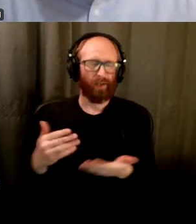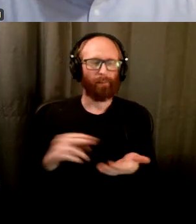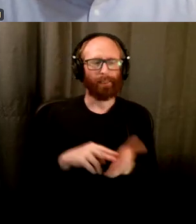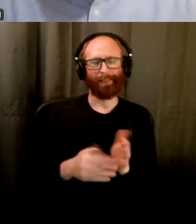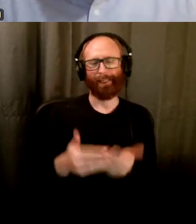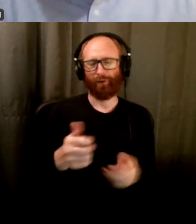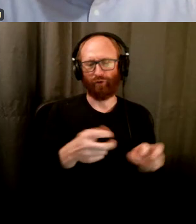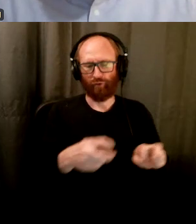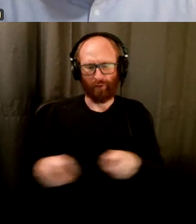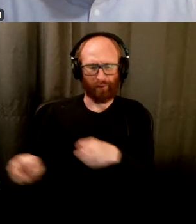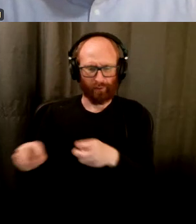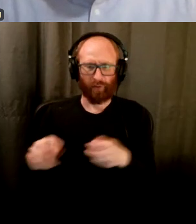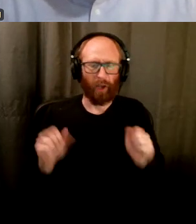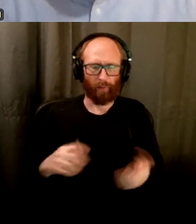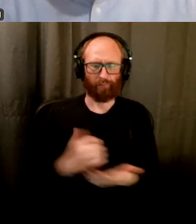utilize the skills we already have.